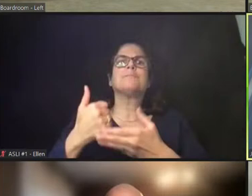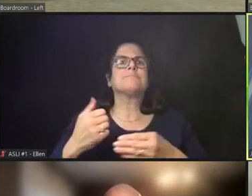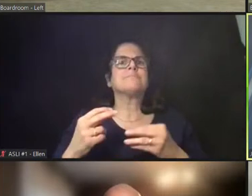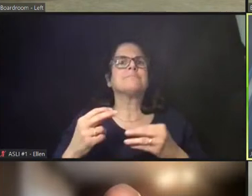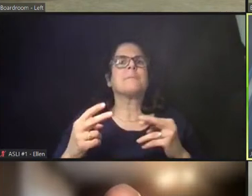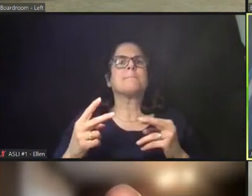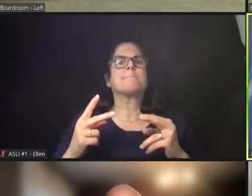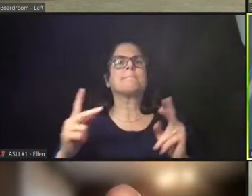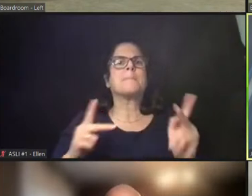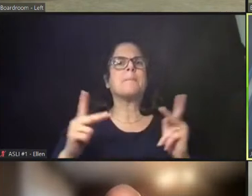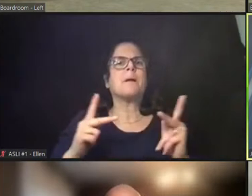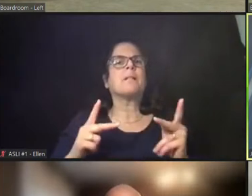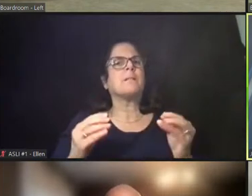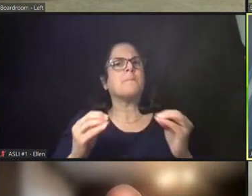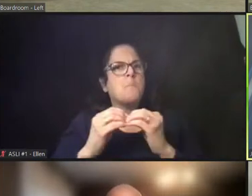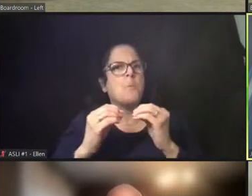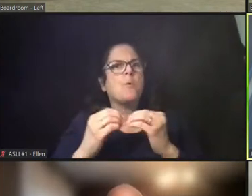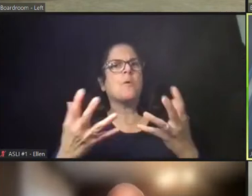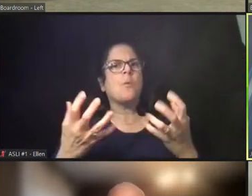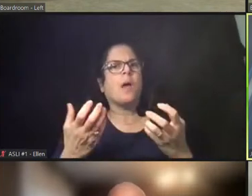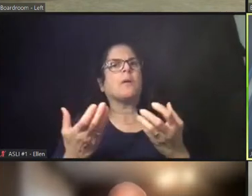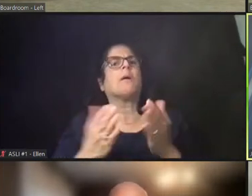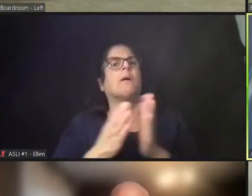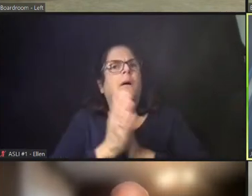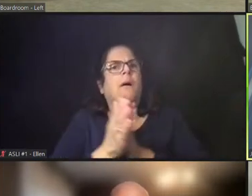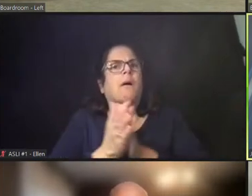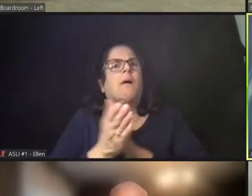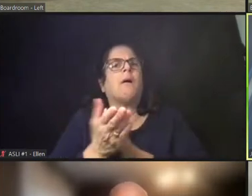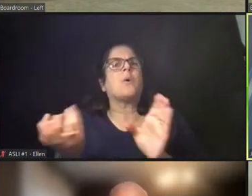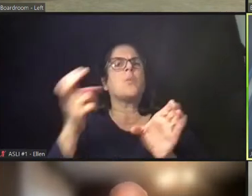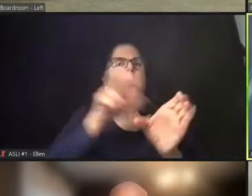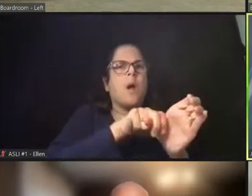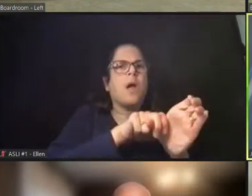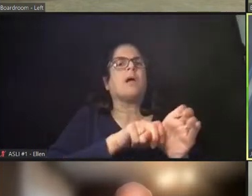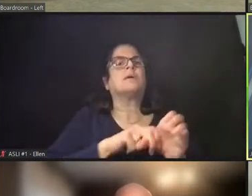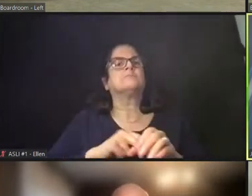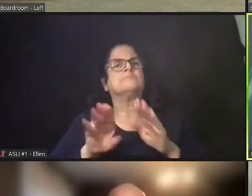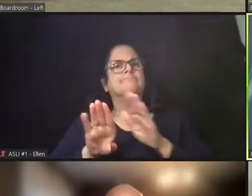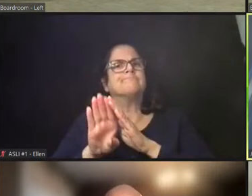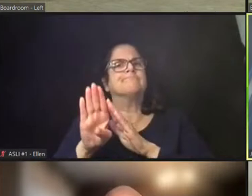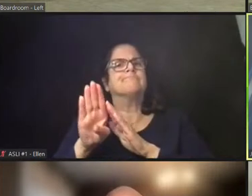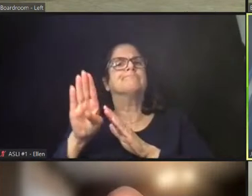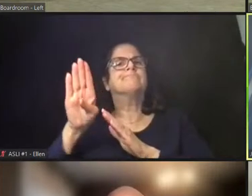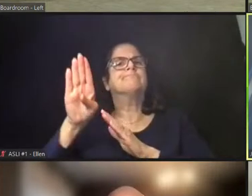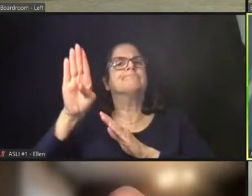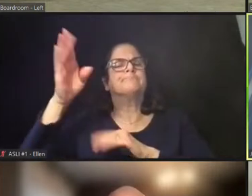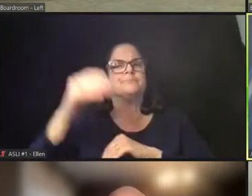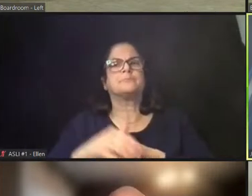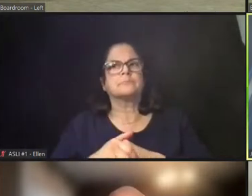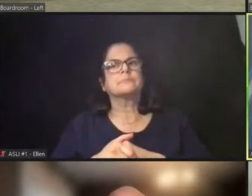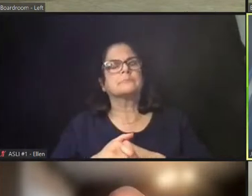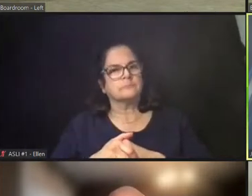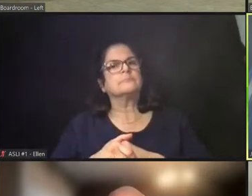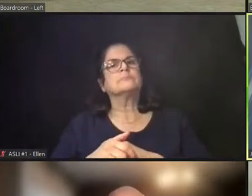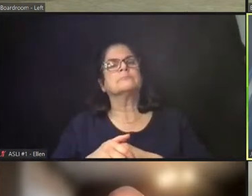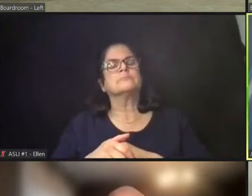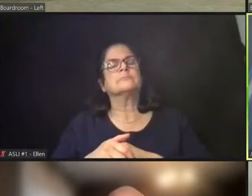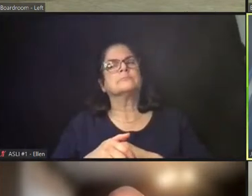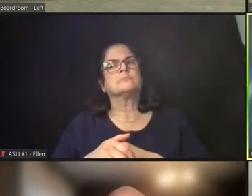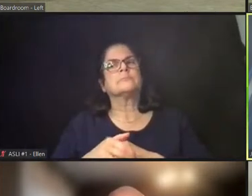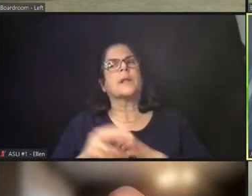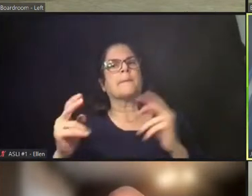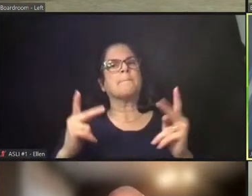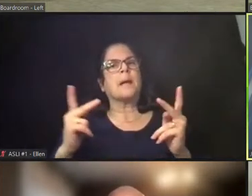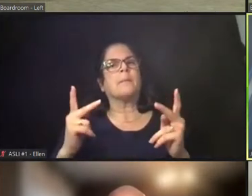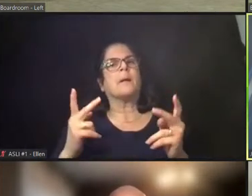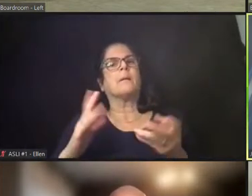2022. And again, I think that this further integration, further marketing, and further getting people back into kind of a